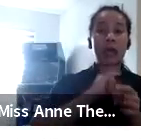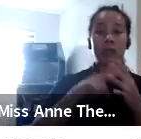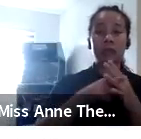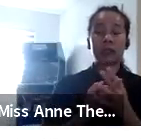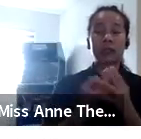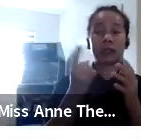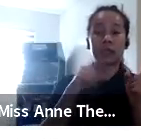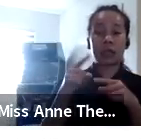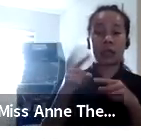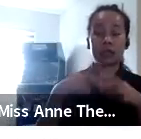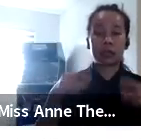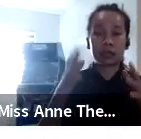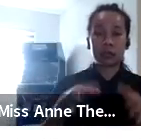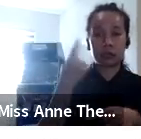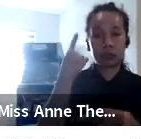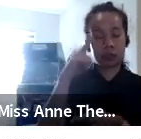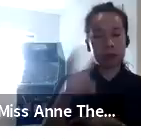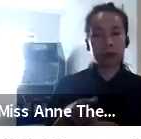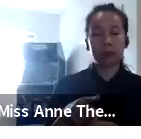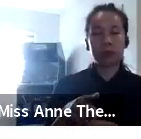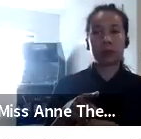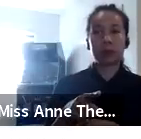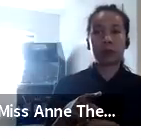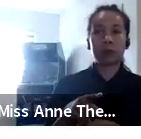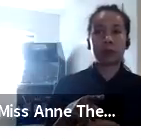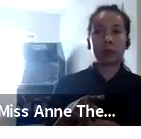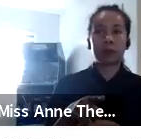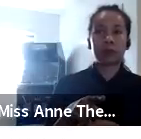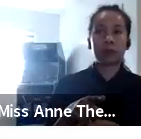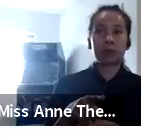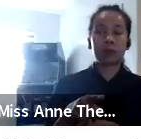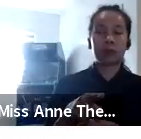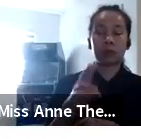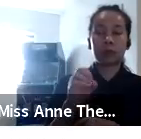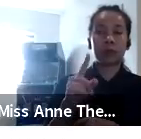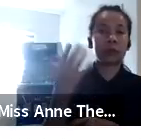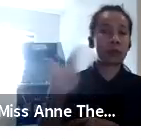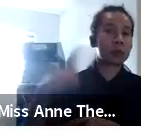the Institute for Development Education.